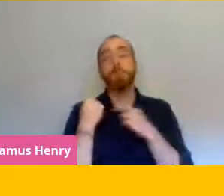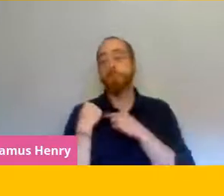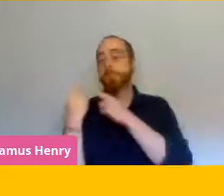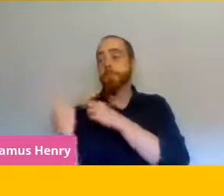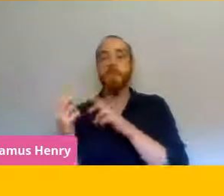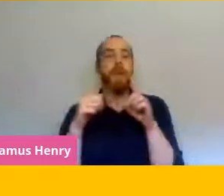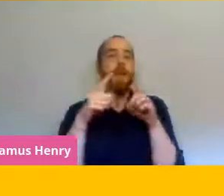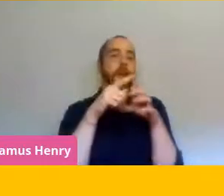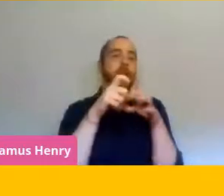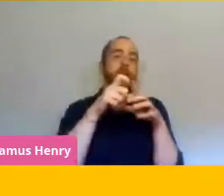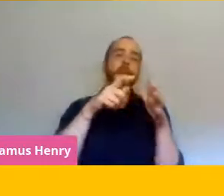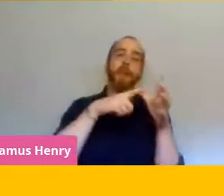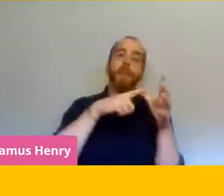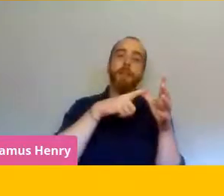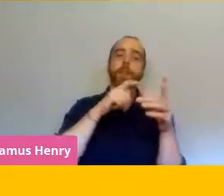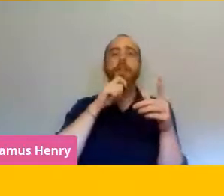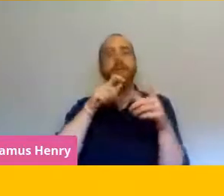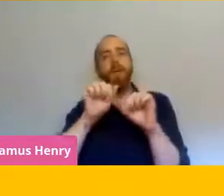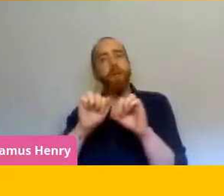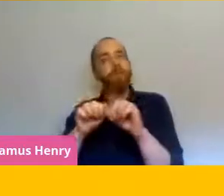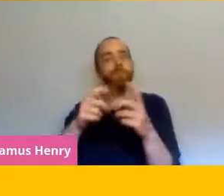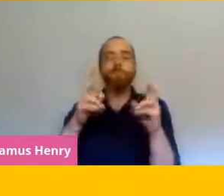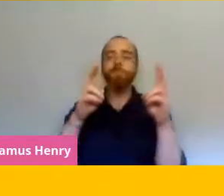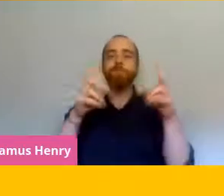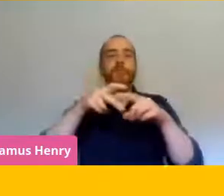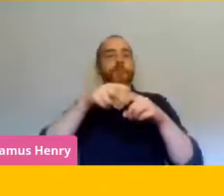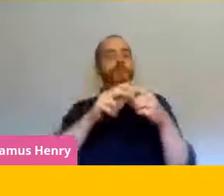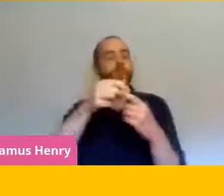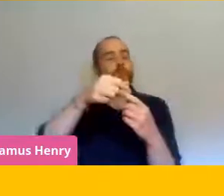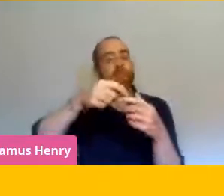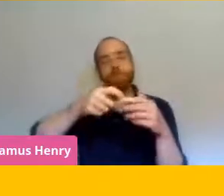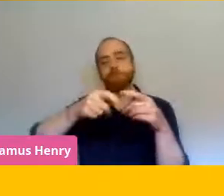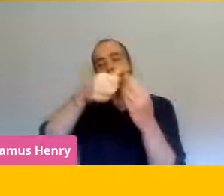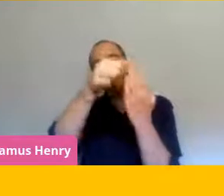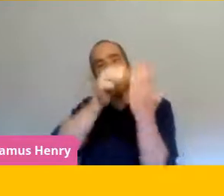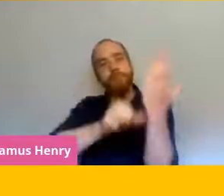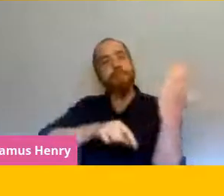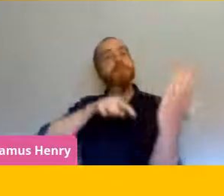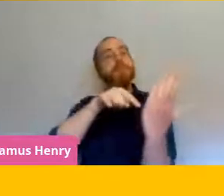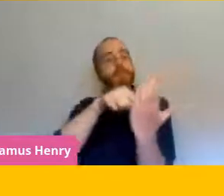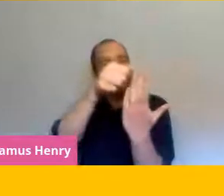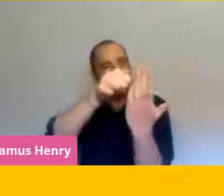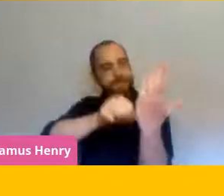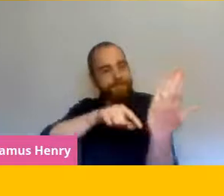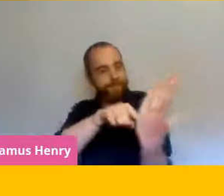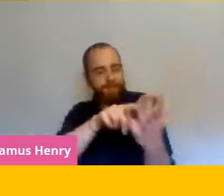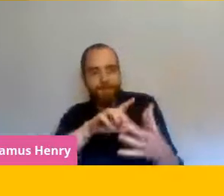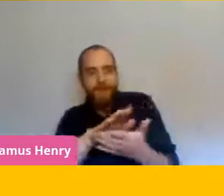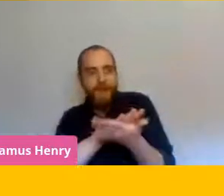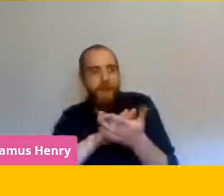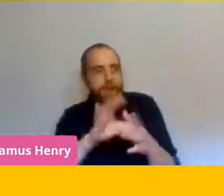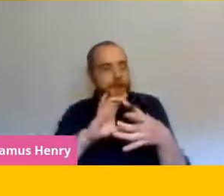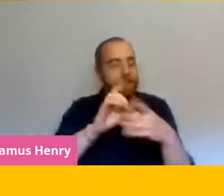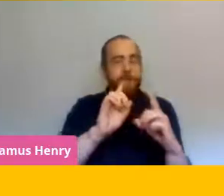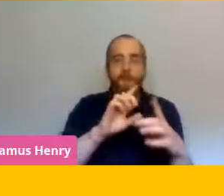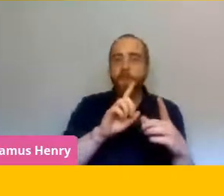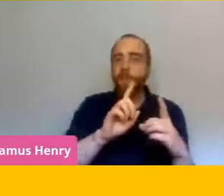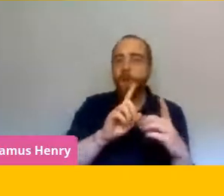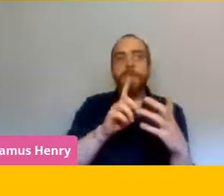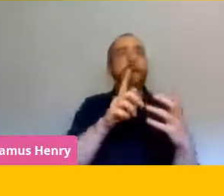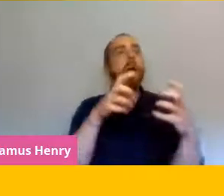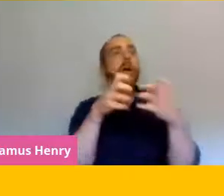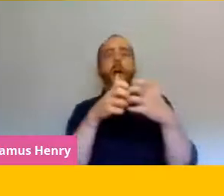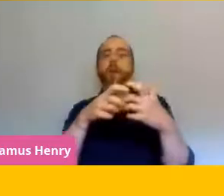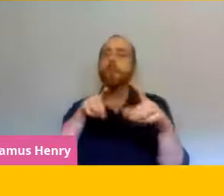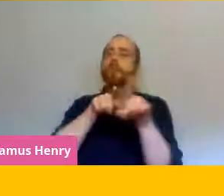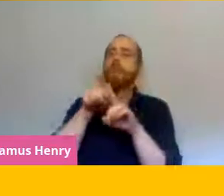published for campaigning on casualisation, and the ways, as Jane says, that we've been trying to build up that solidarity between precarious members, permanent staff,